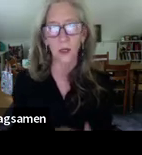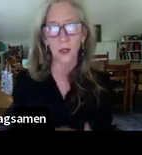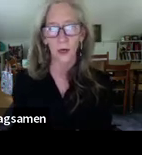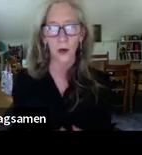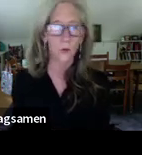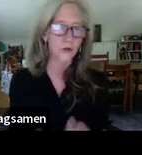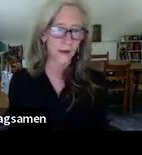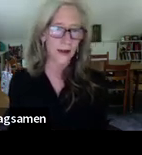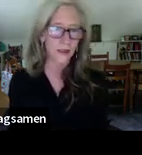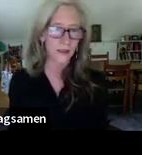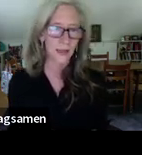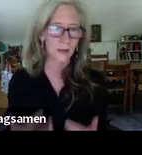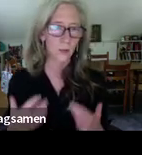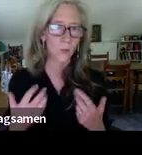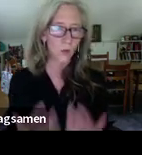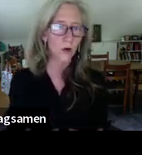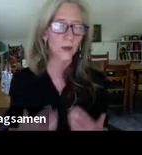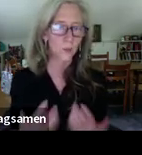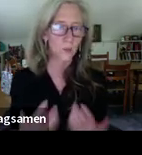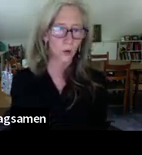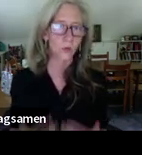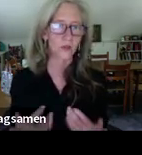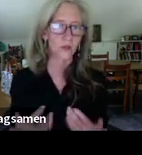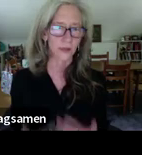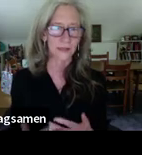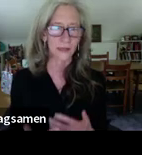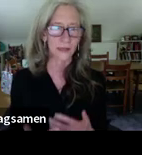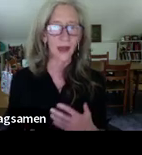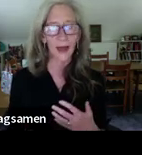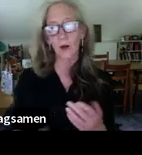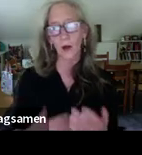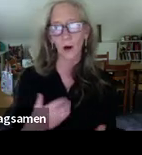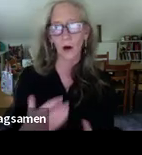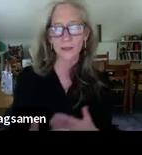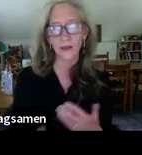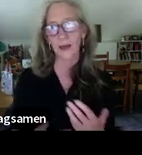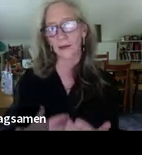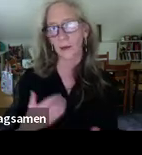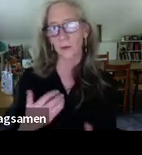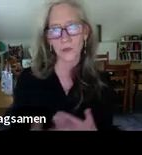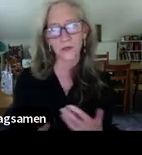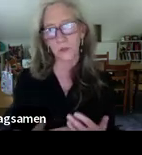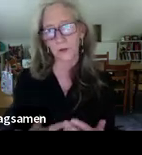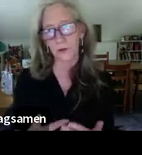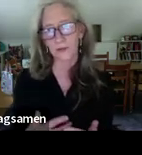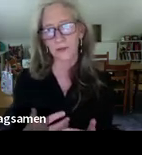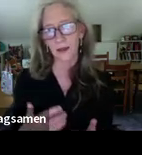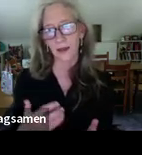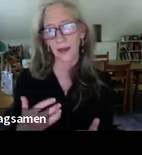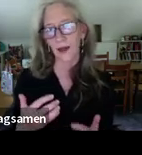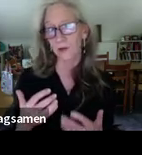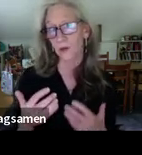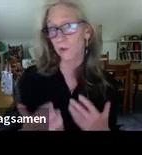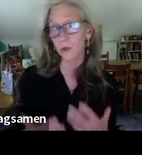strong emotional reactions. And more, we're starting to see how arts and immersive